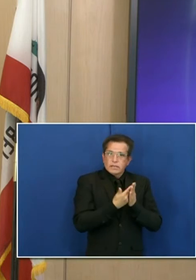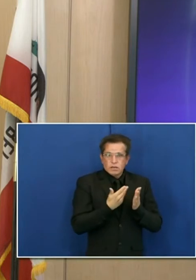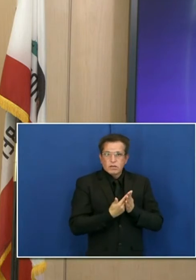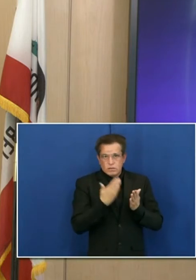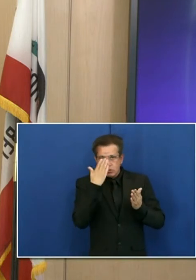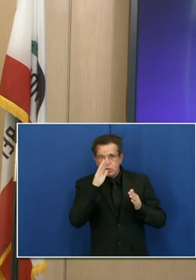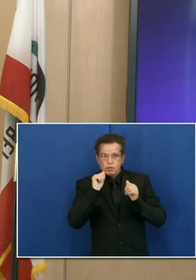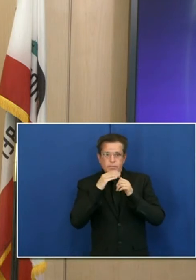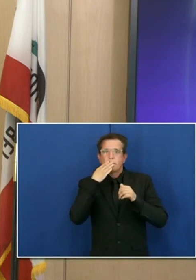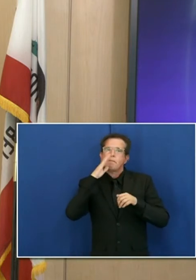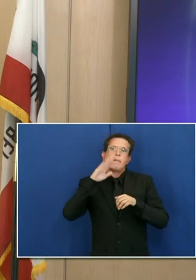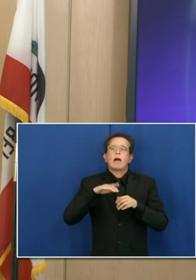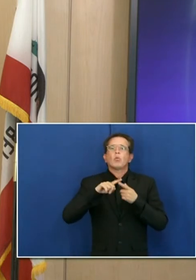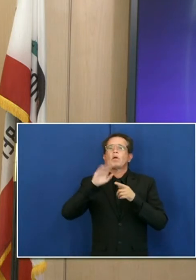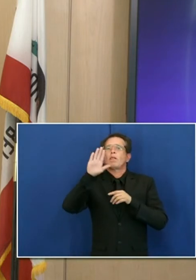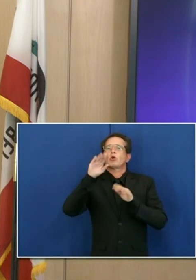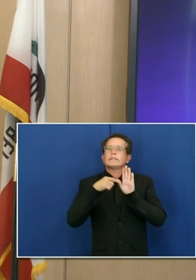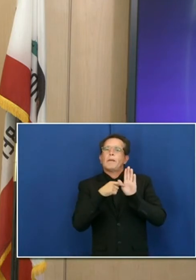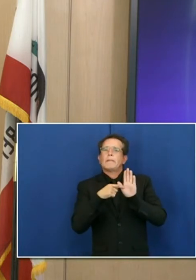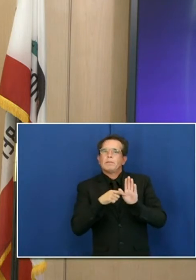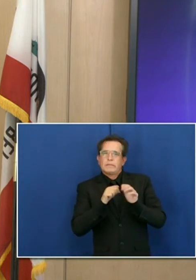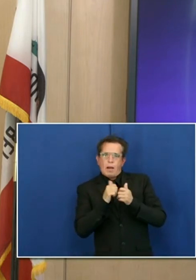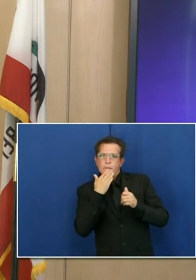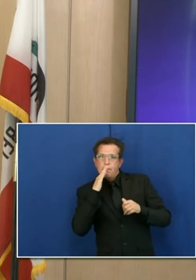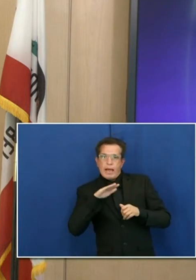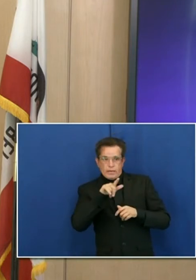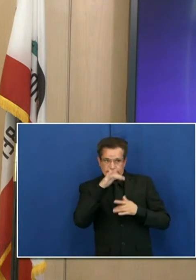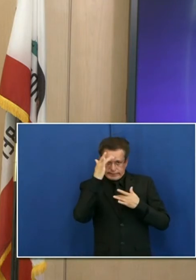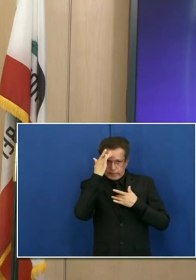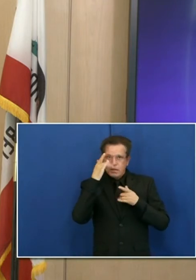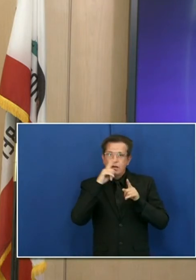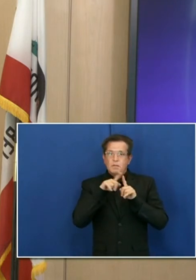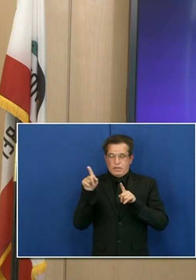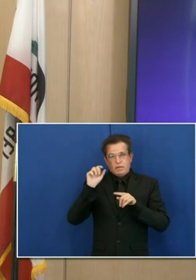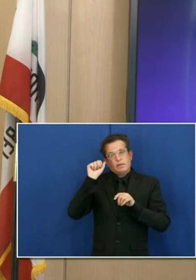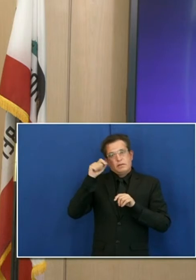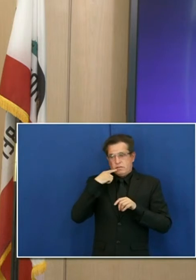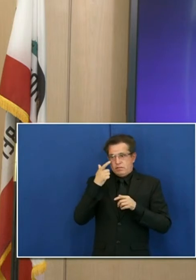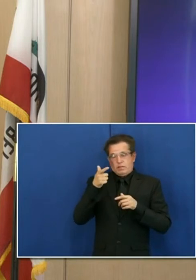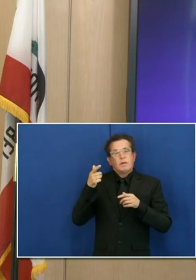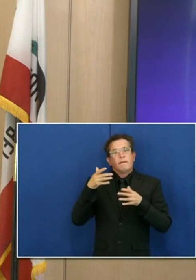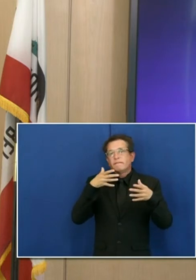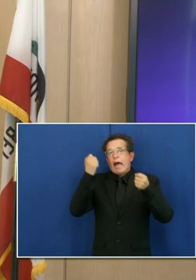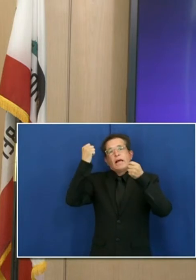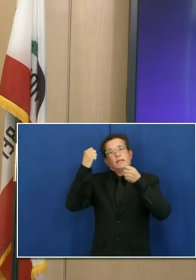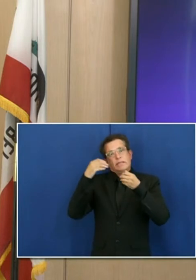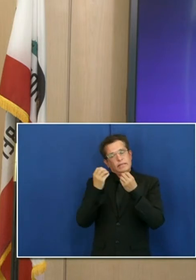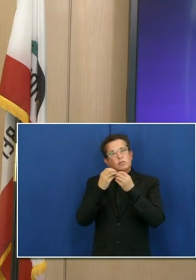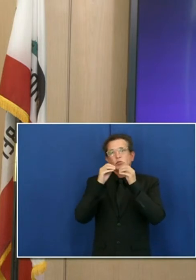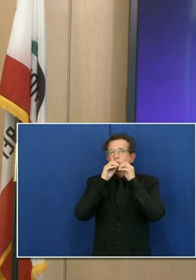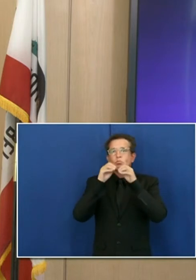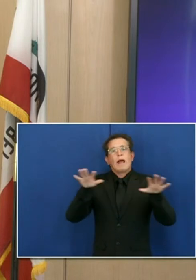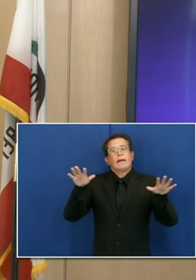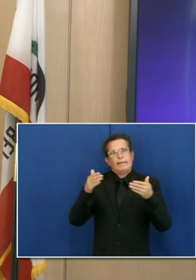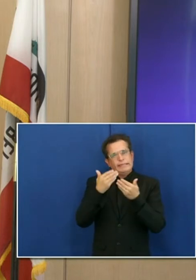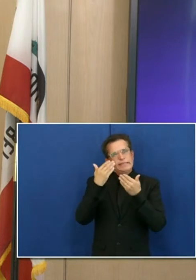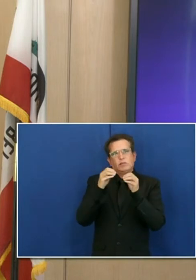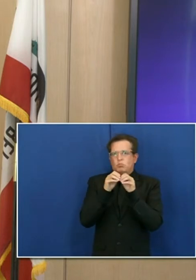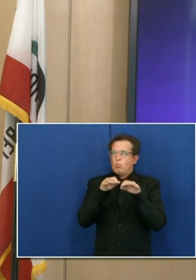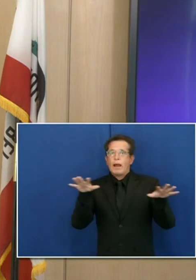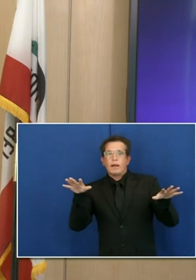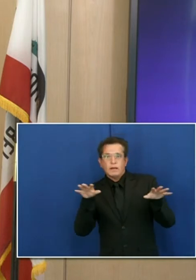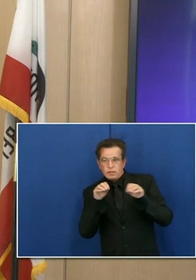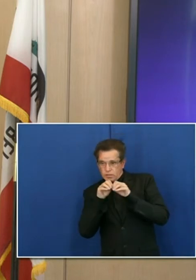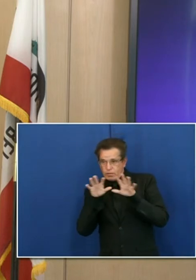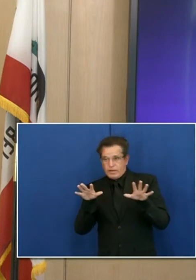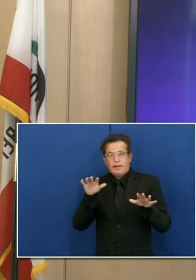severe symptoms, there is significant evidence that it does spread considerably faster, that it is much more contagious. And so because